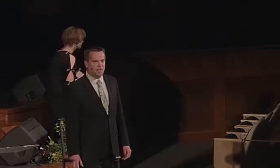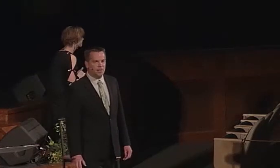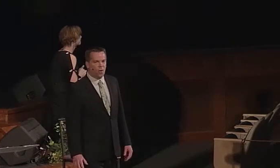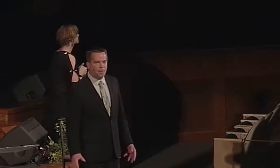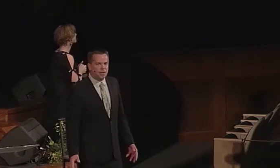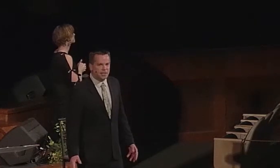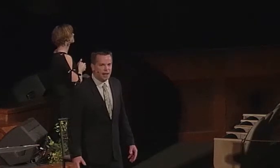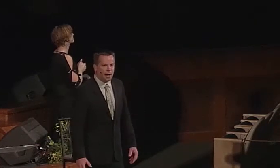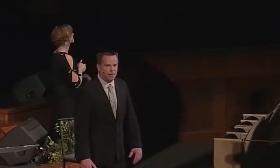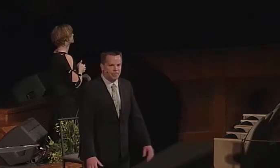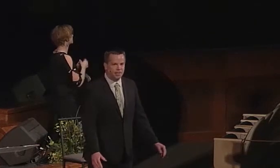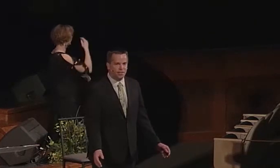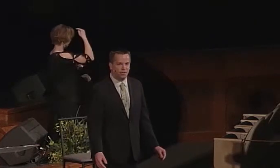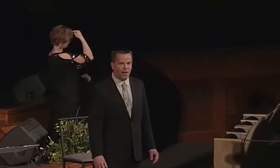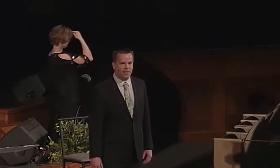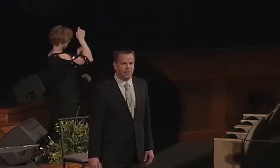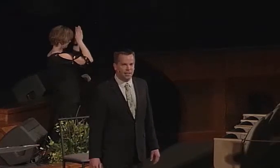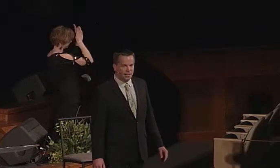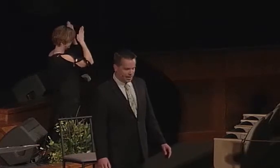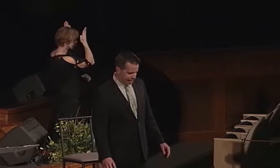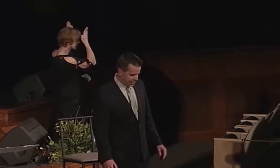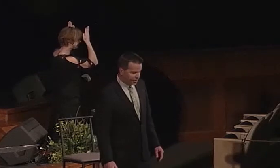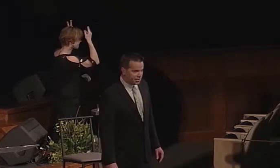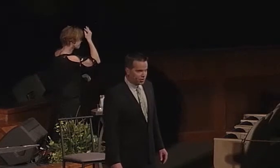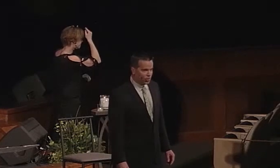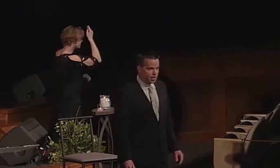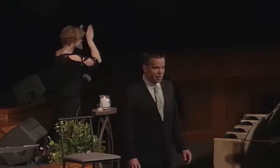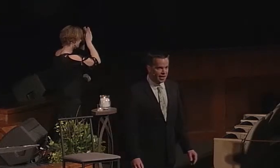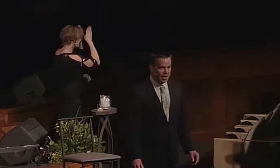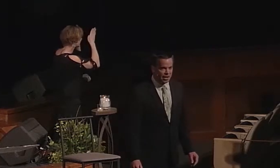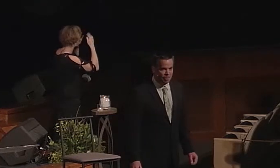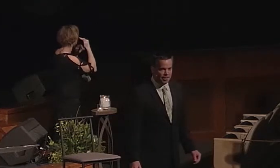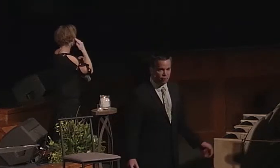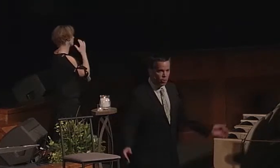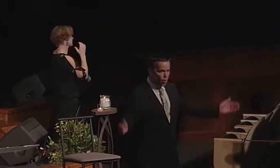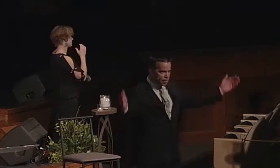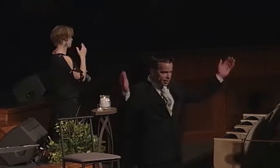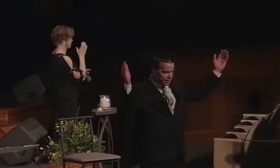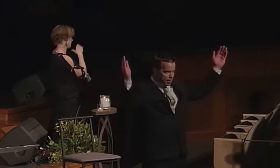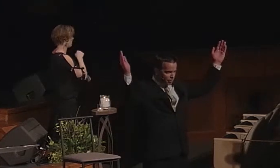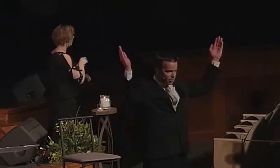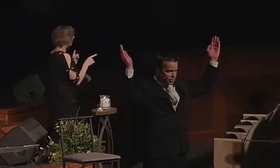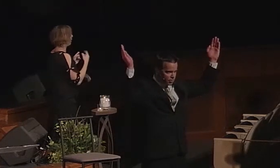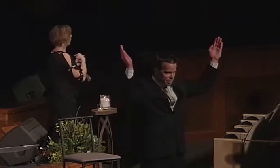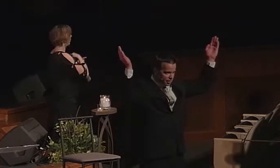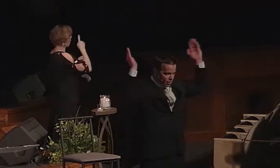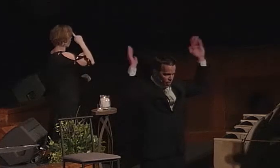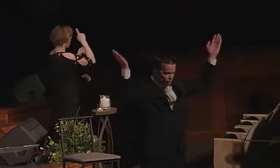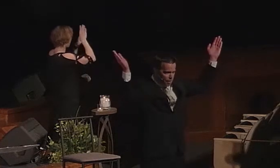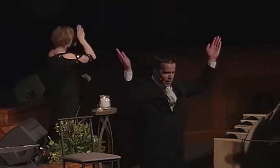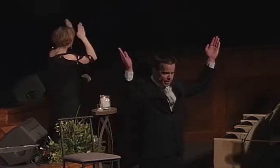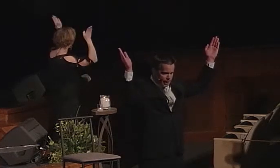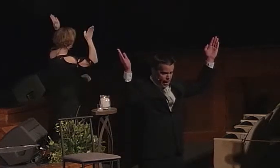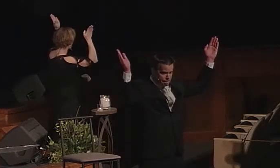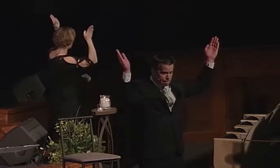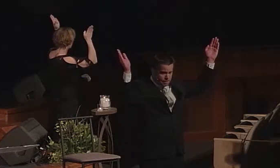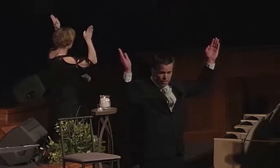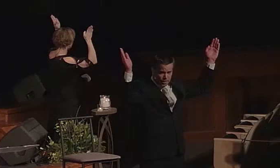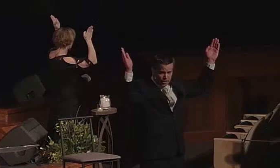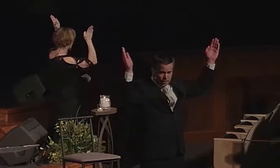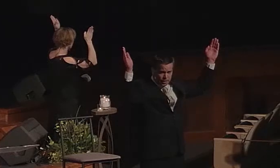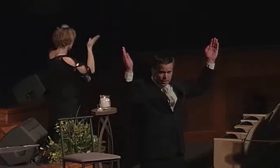we're open at the top here, right? I know this is corny, but I can't help myself. We're open at the top. You want to do this with me? Open at the